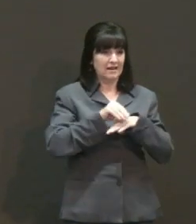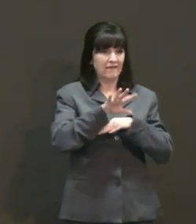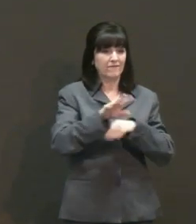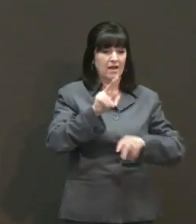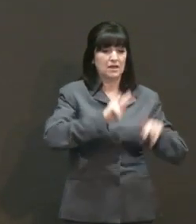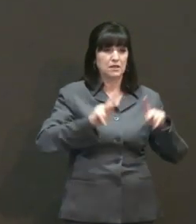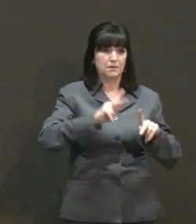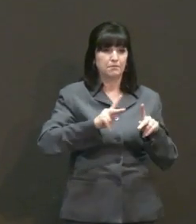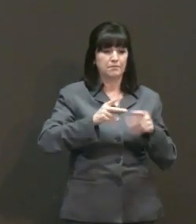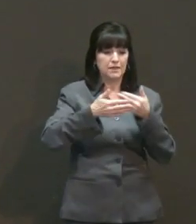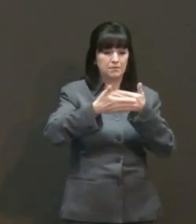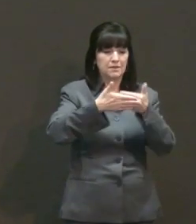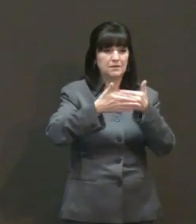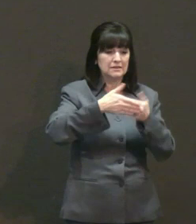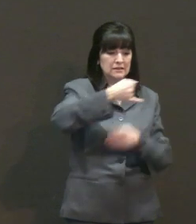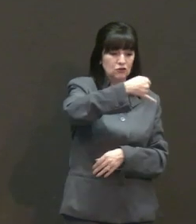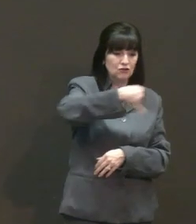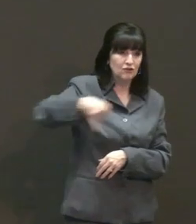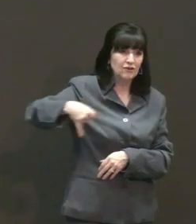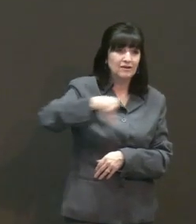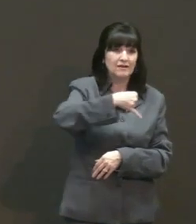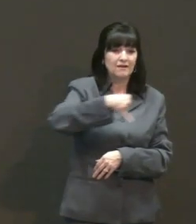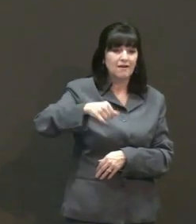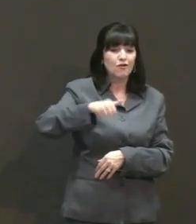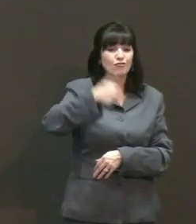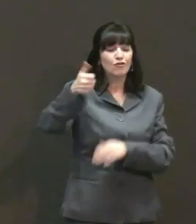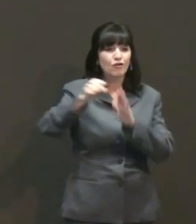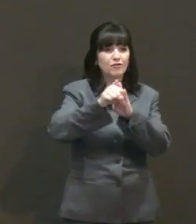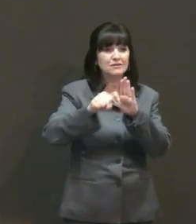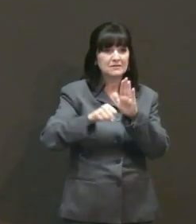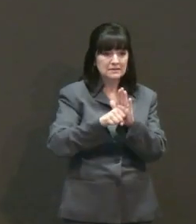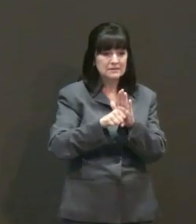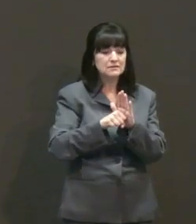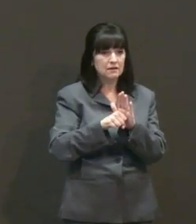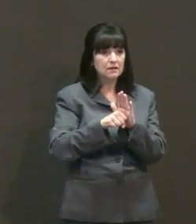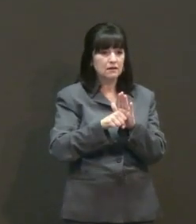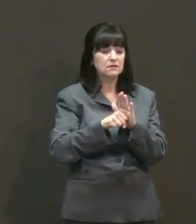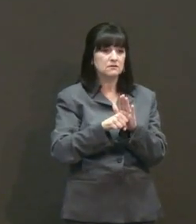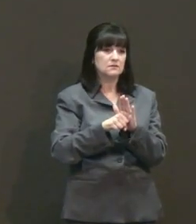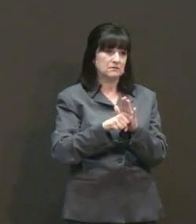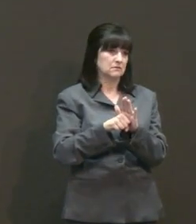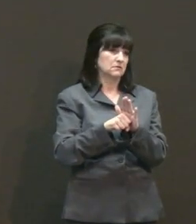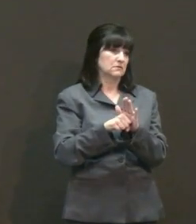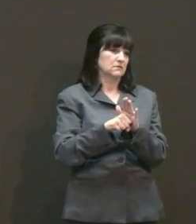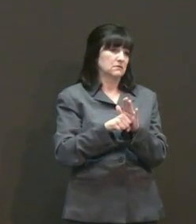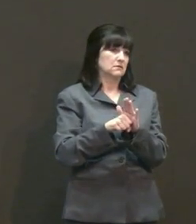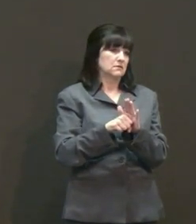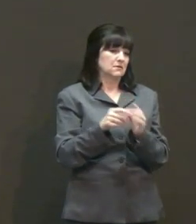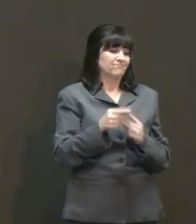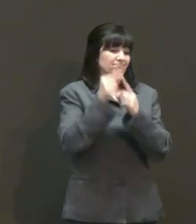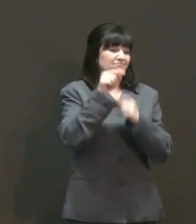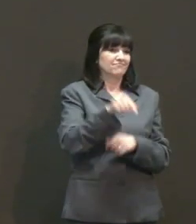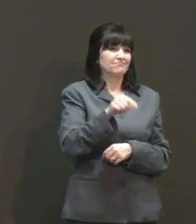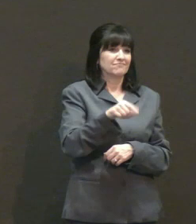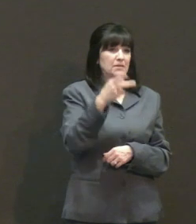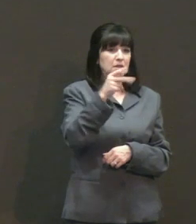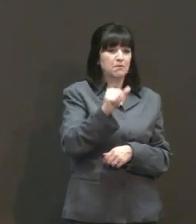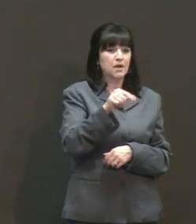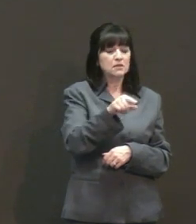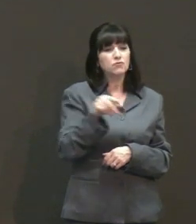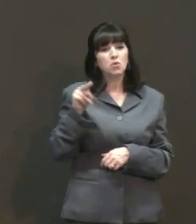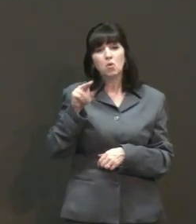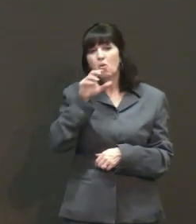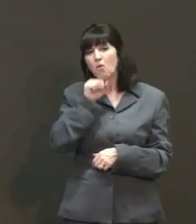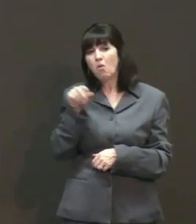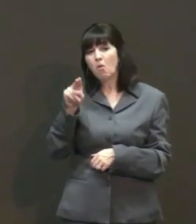and mostly retail establishments there, particularly in the northern part of our state, not so much a place like Old